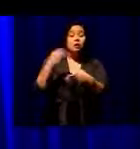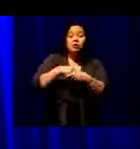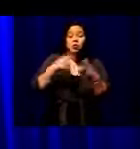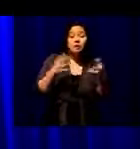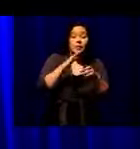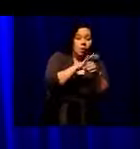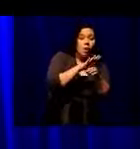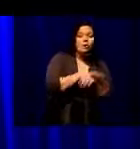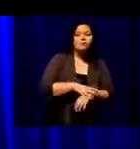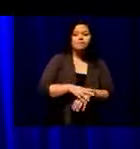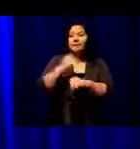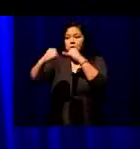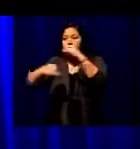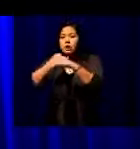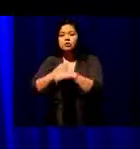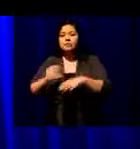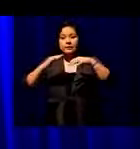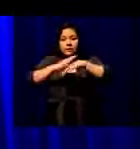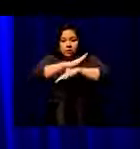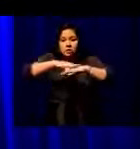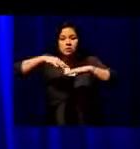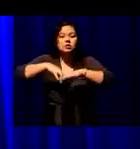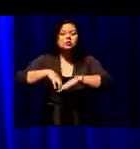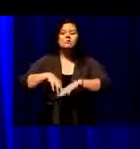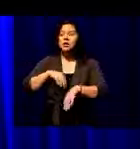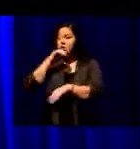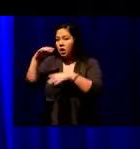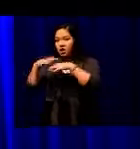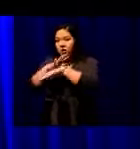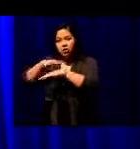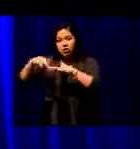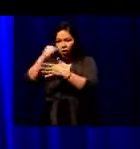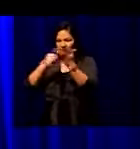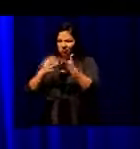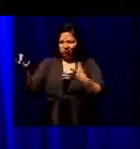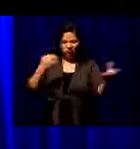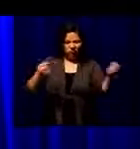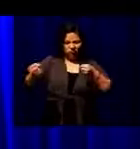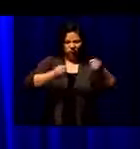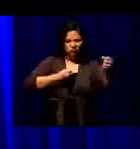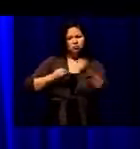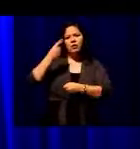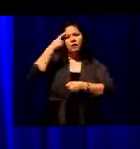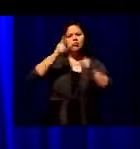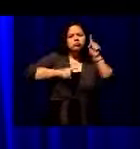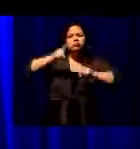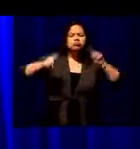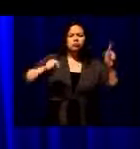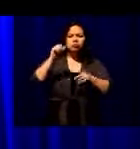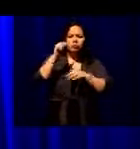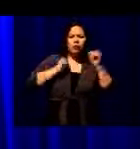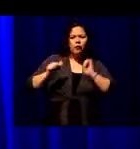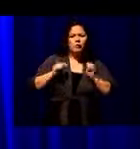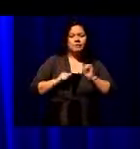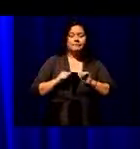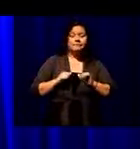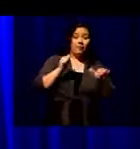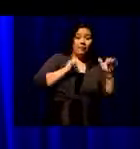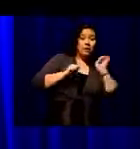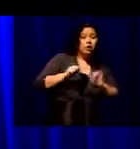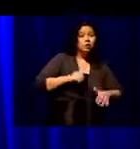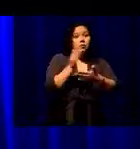international, Indigenous, and non-Indigenous artists in a variety of performance styles, including theater,